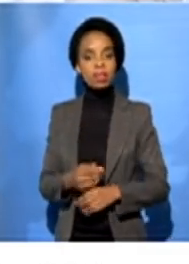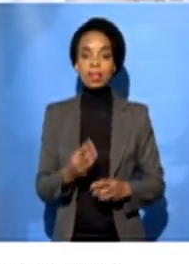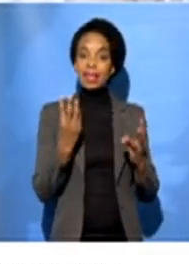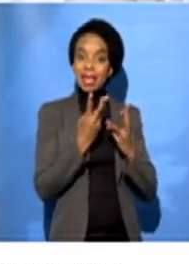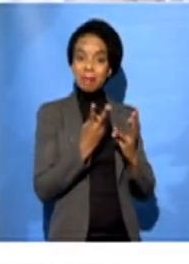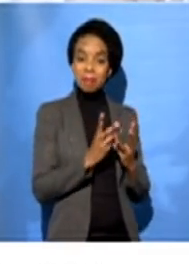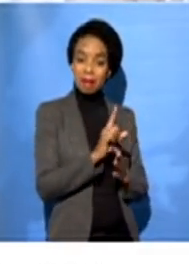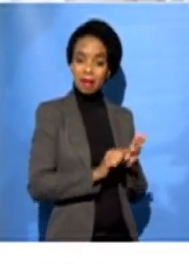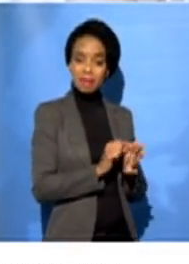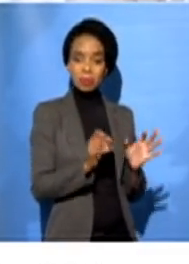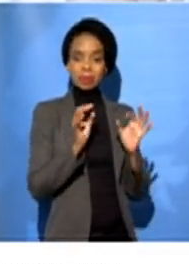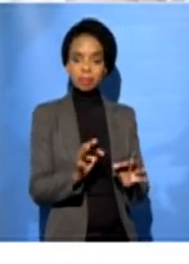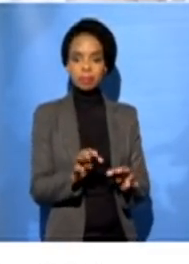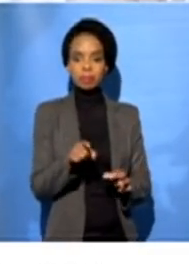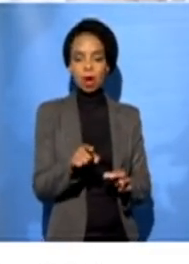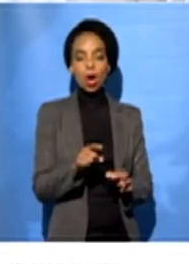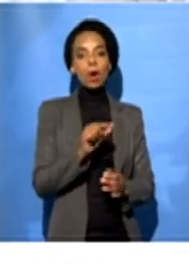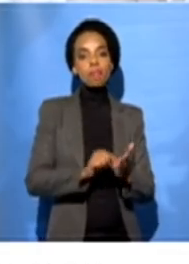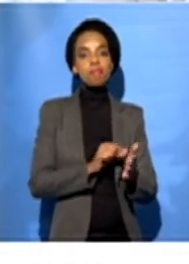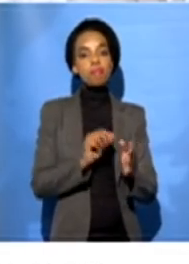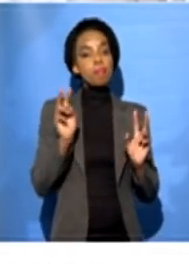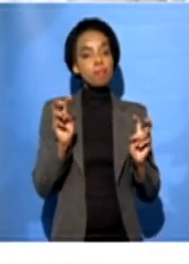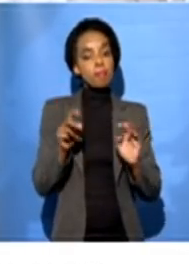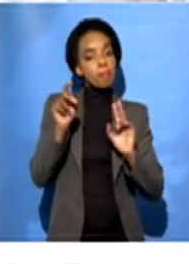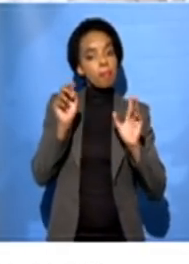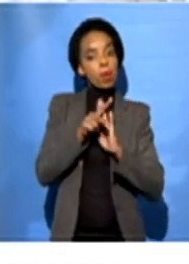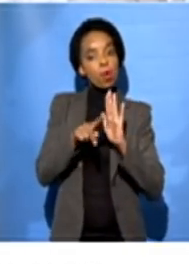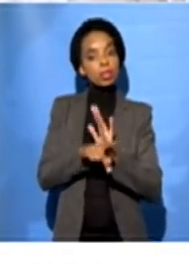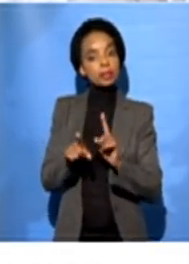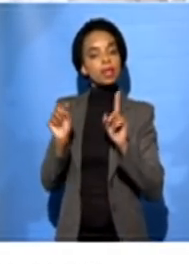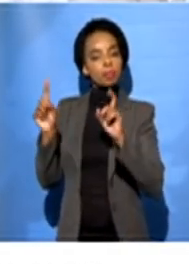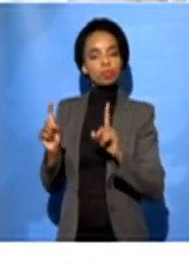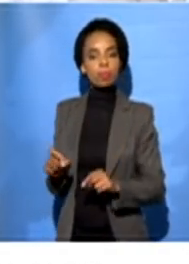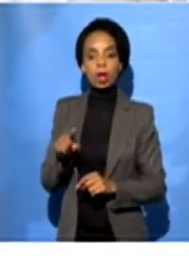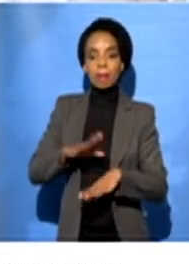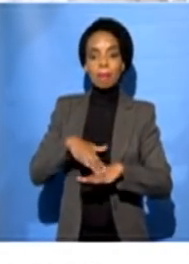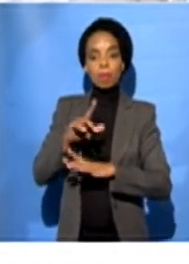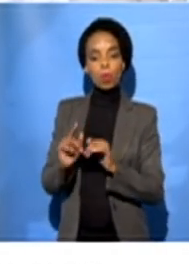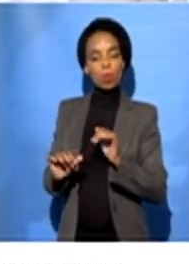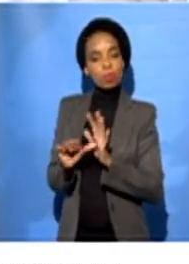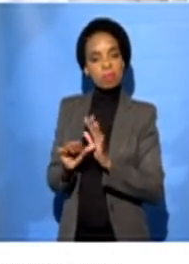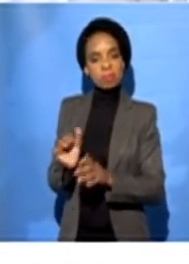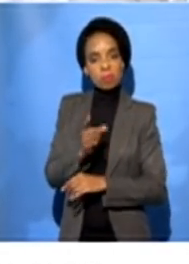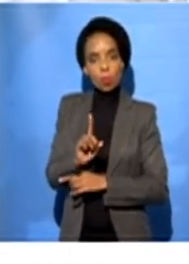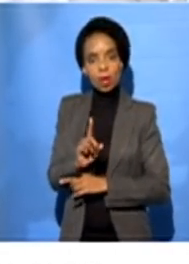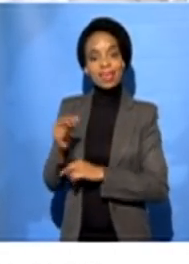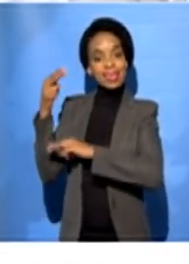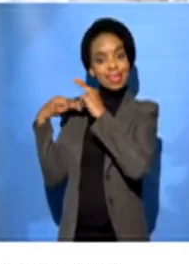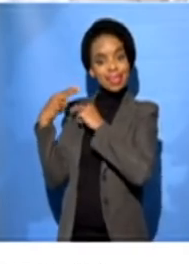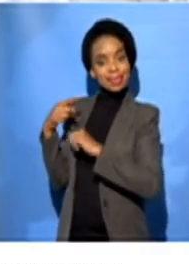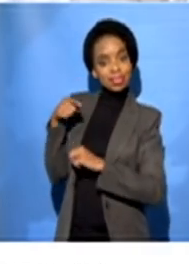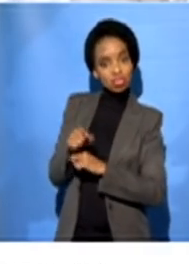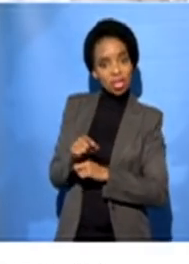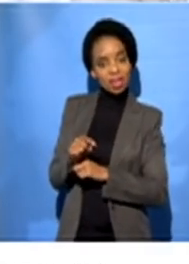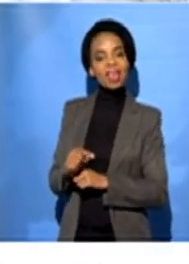voting according to policy and policy principles. A more important aspect is the history and the tradition and